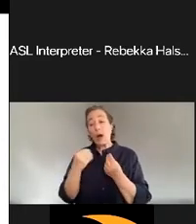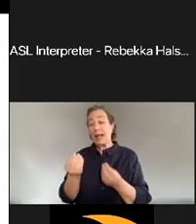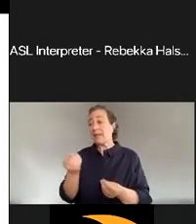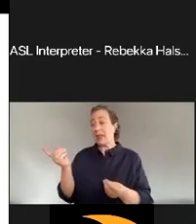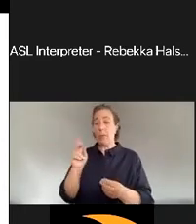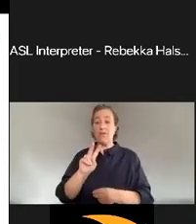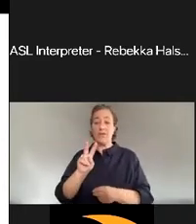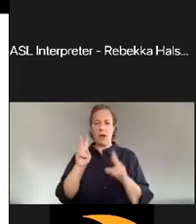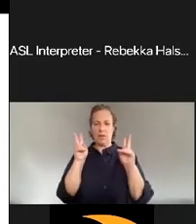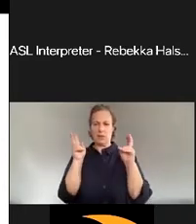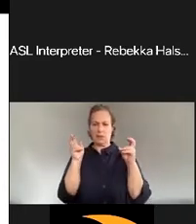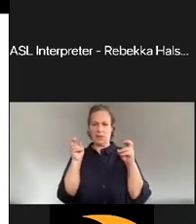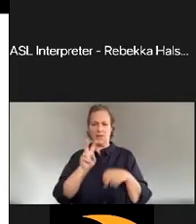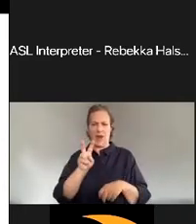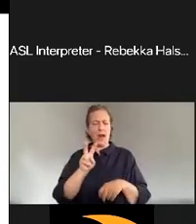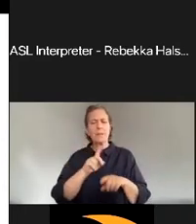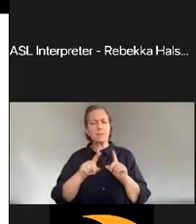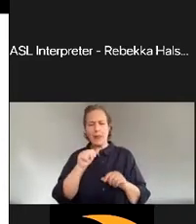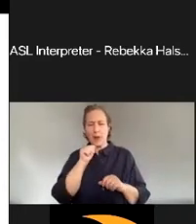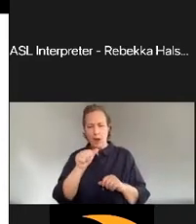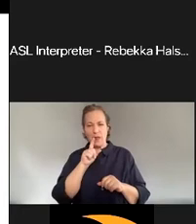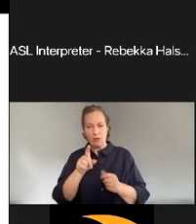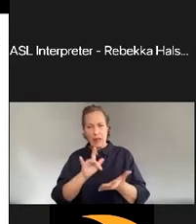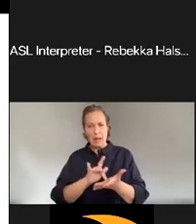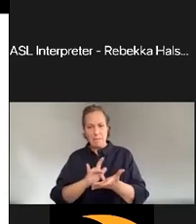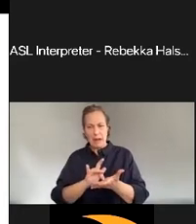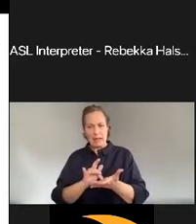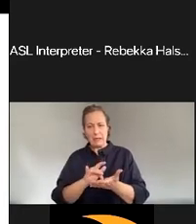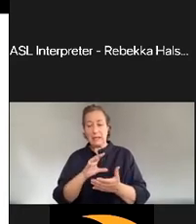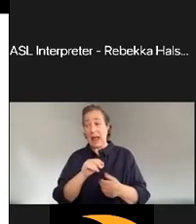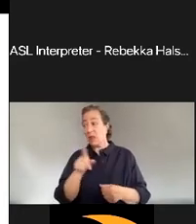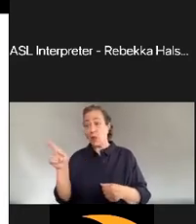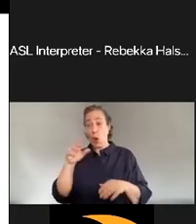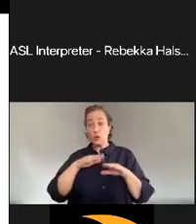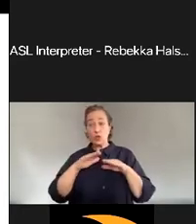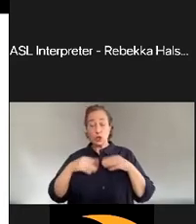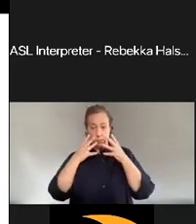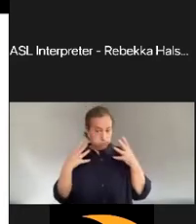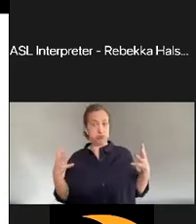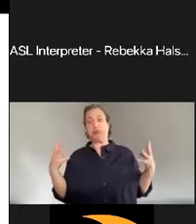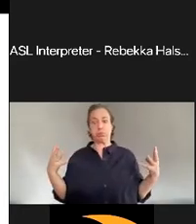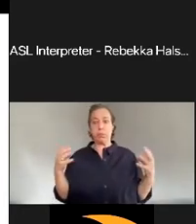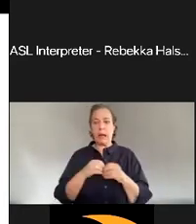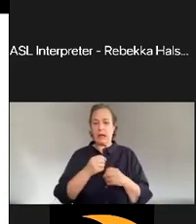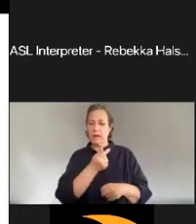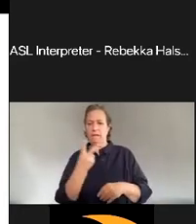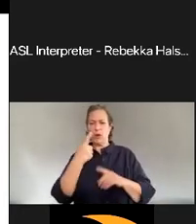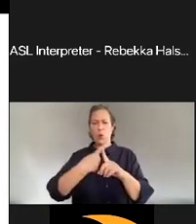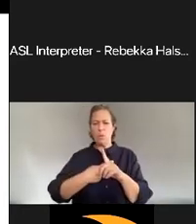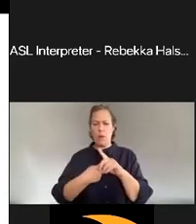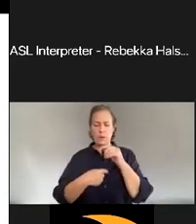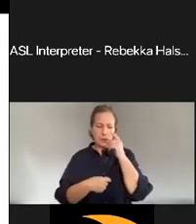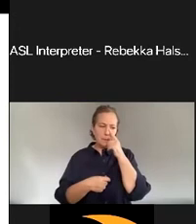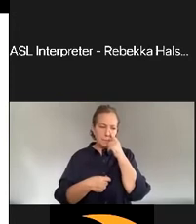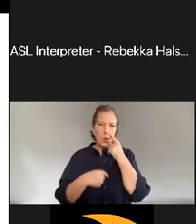actually antipsychotic medications that doubled these kids' weight in a few months. So there was litigation regarding that.